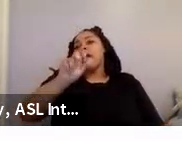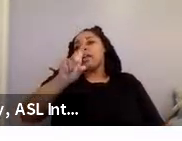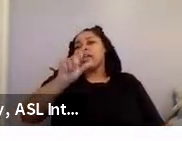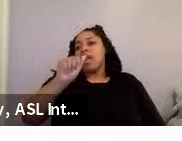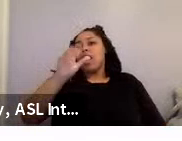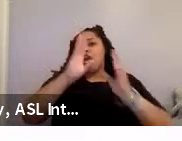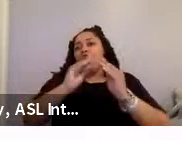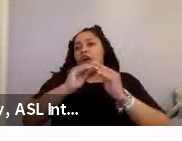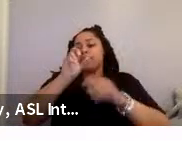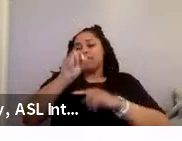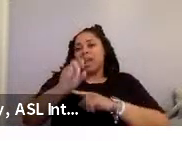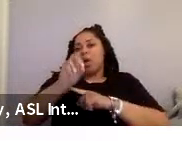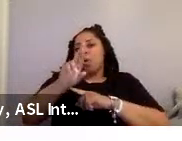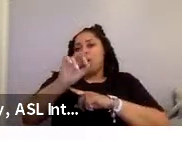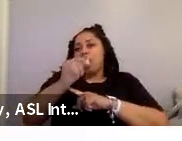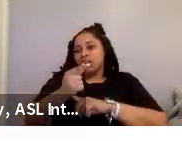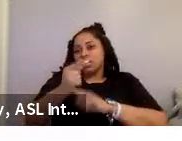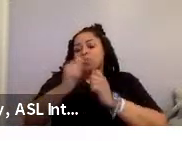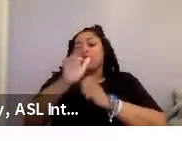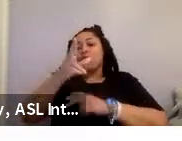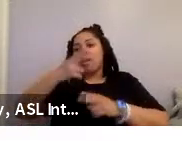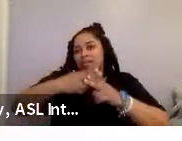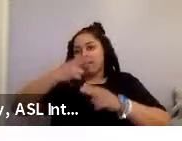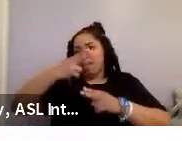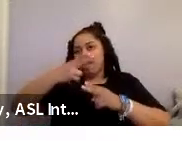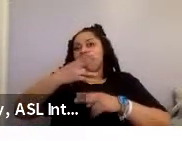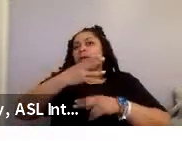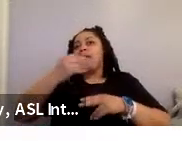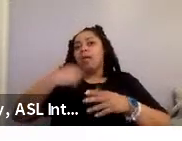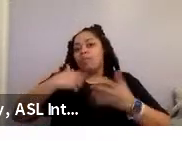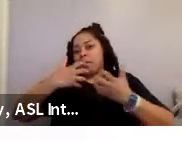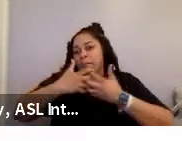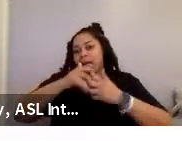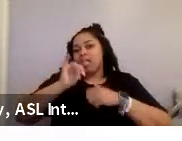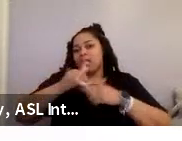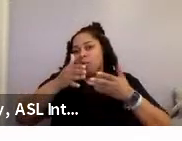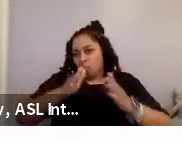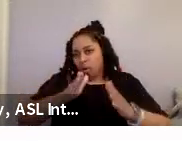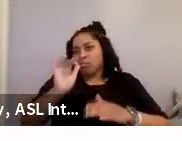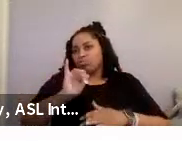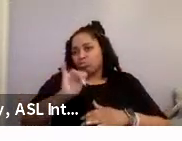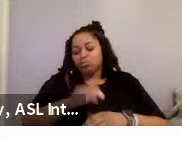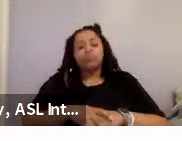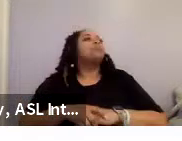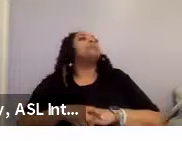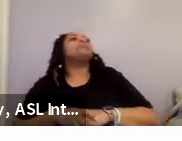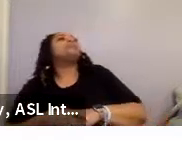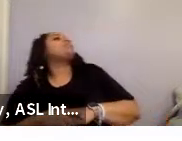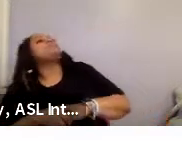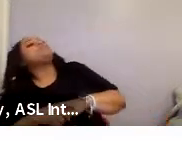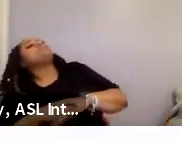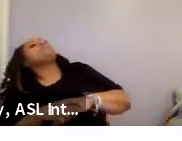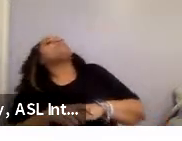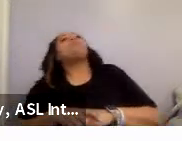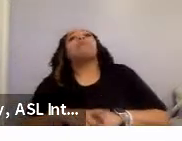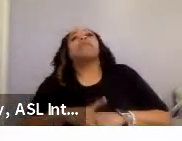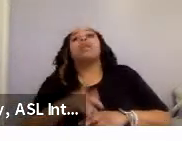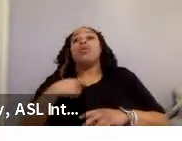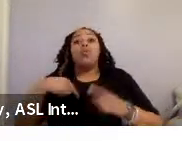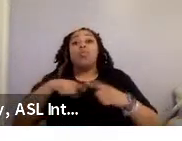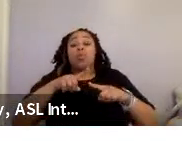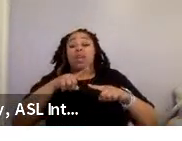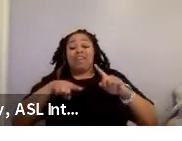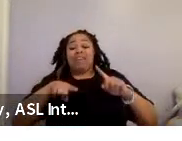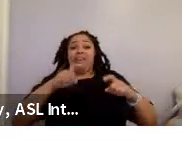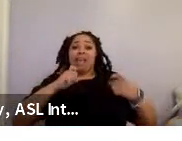webinars@adaconferences.org with your name and we can match it up there as well. Just a note again that we are not able to give